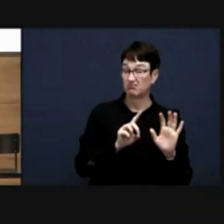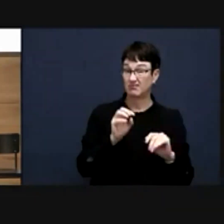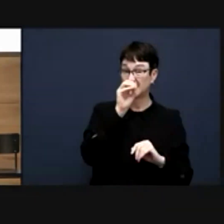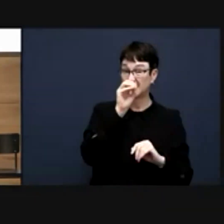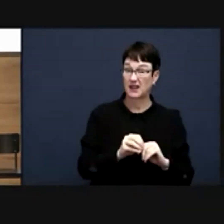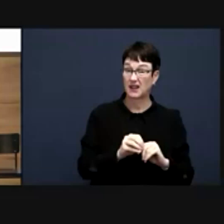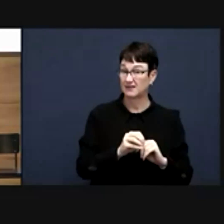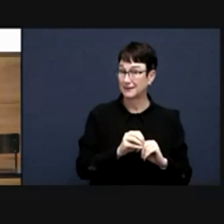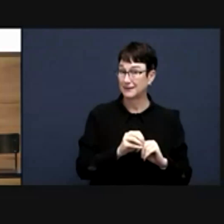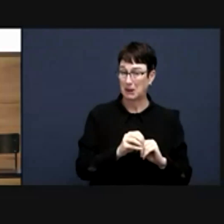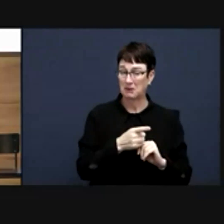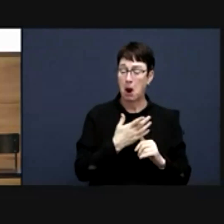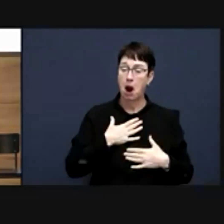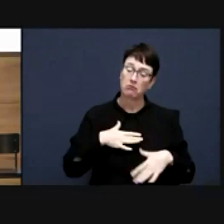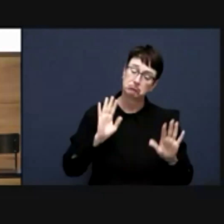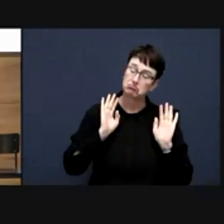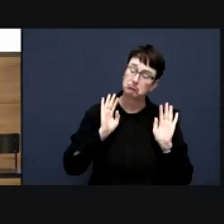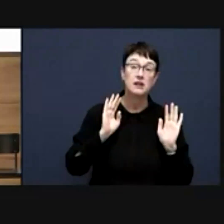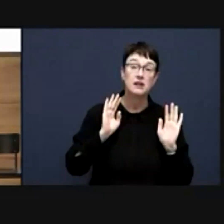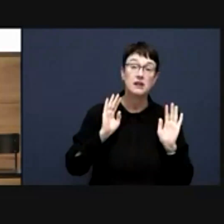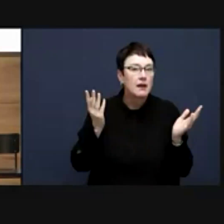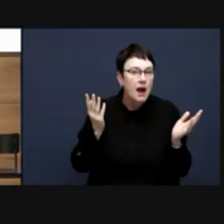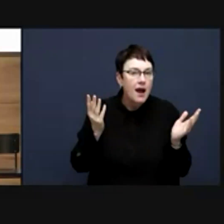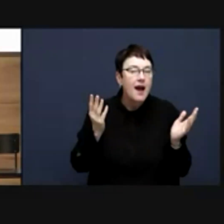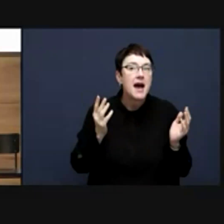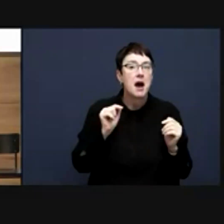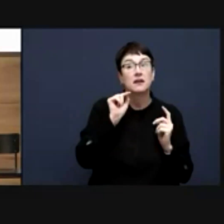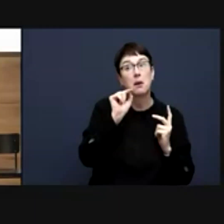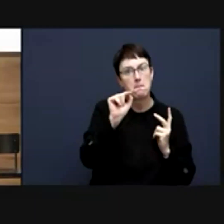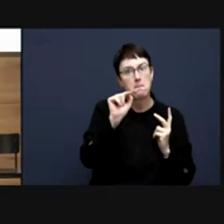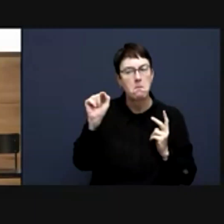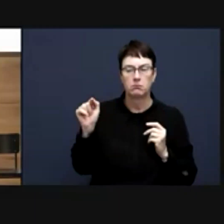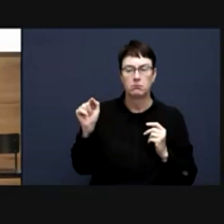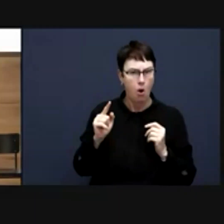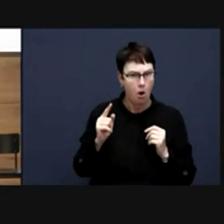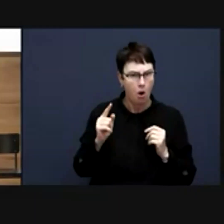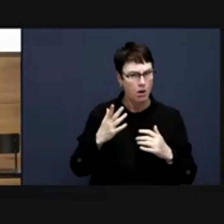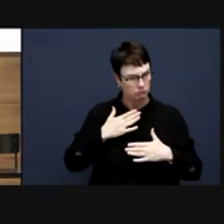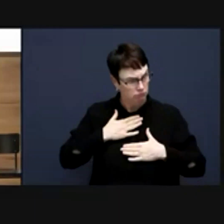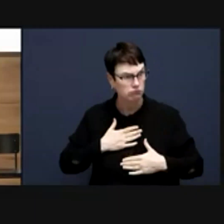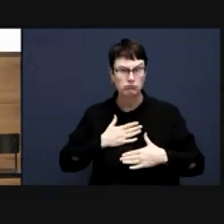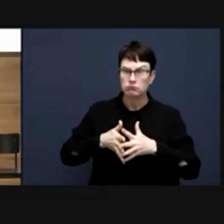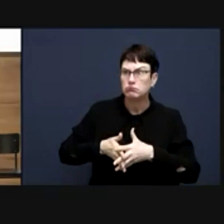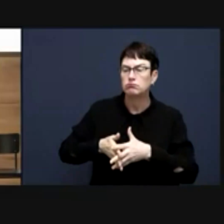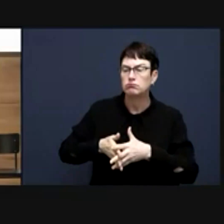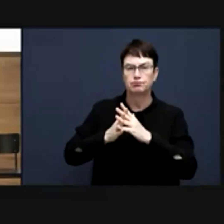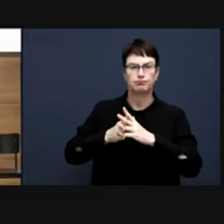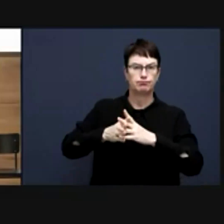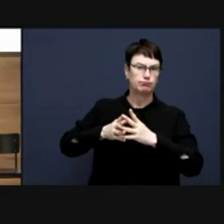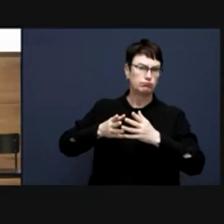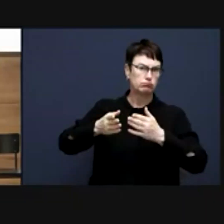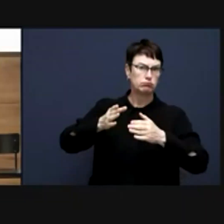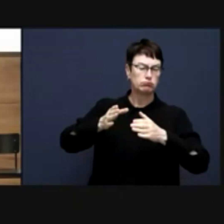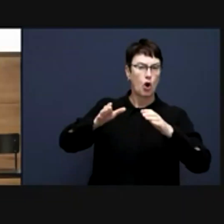set up committees in which they involved disability organizations, accessibility professionals, academia,